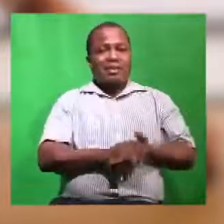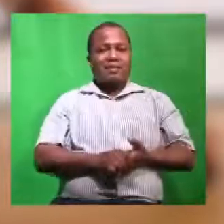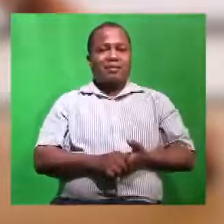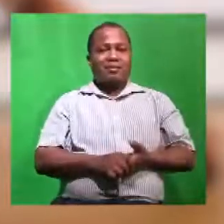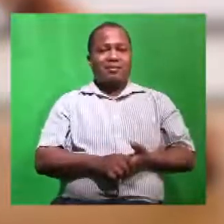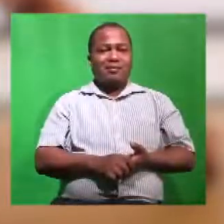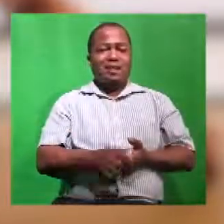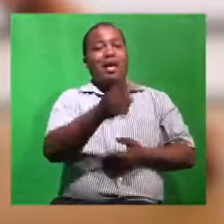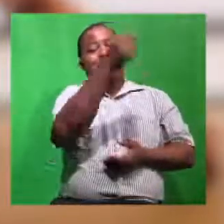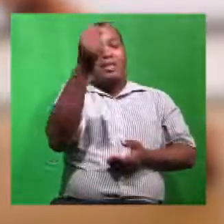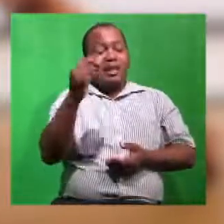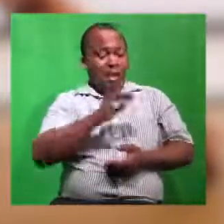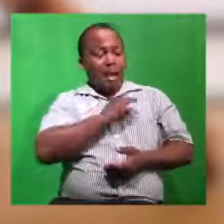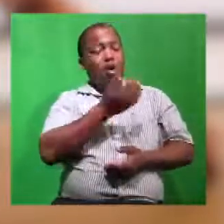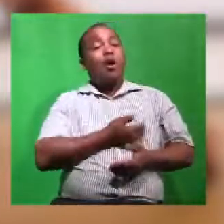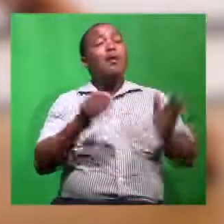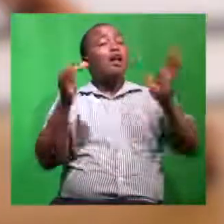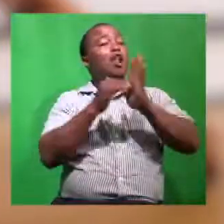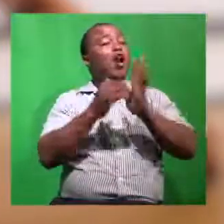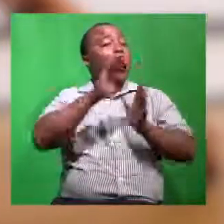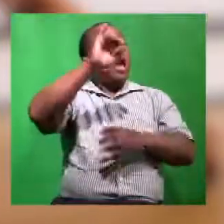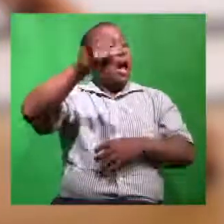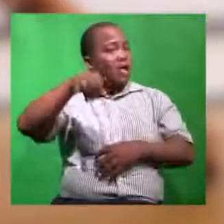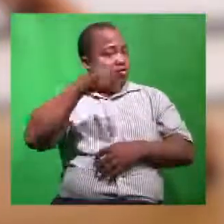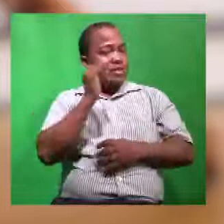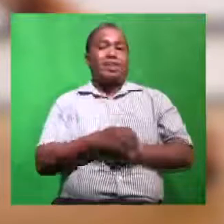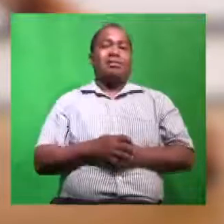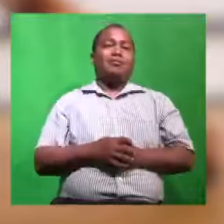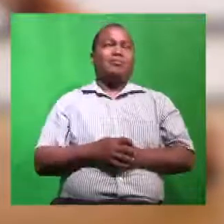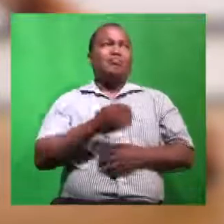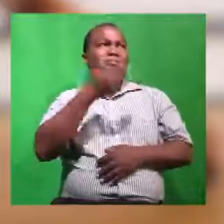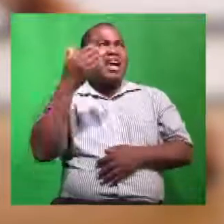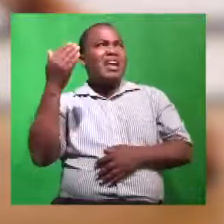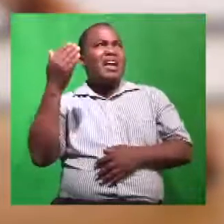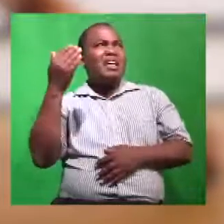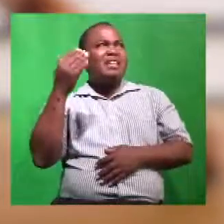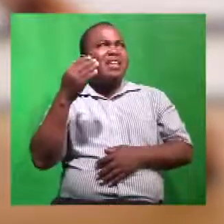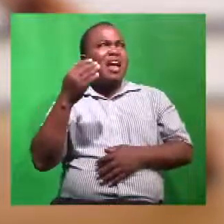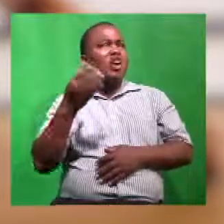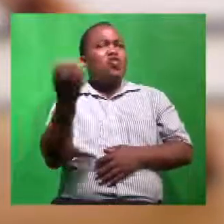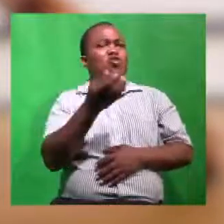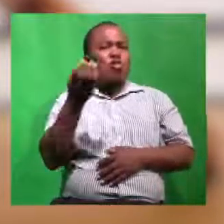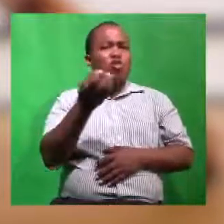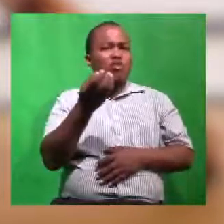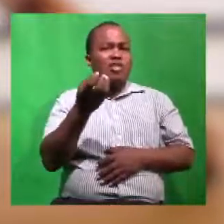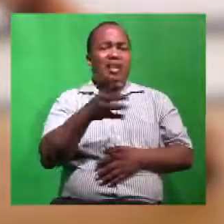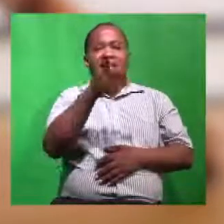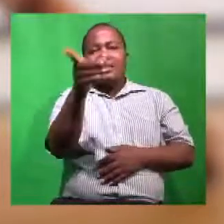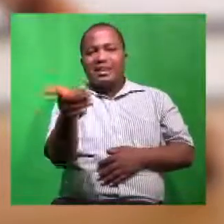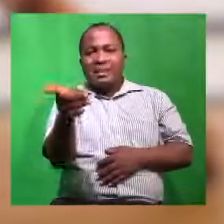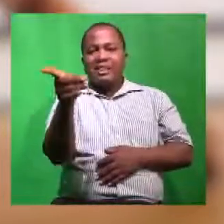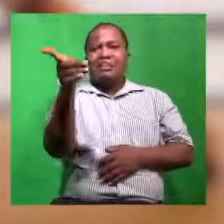repeat? Tanzania Women Lawyer Association. Good. Another organization, social organization like